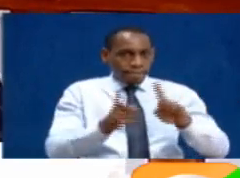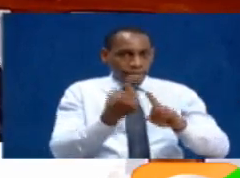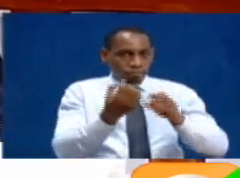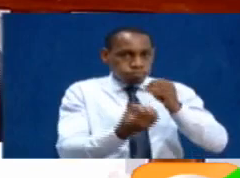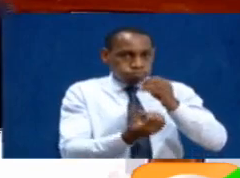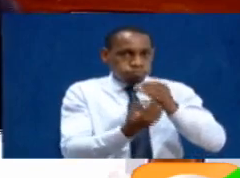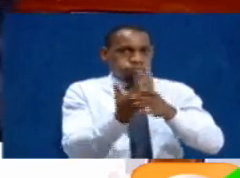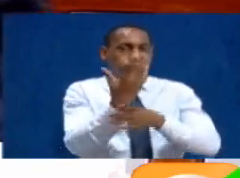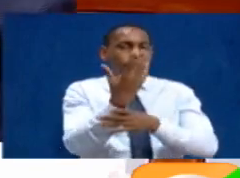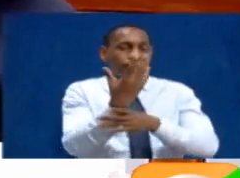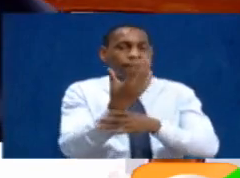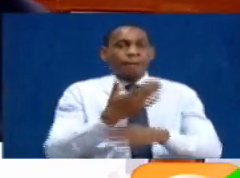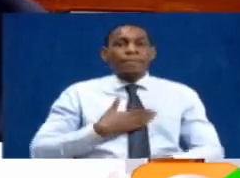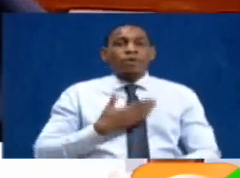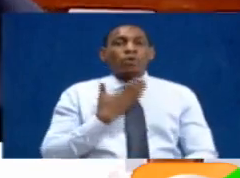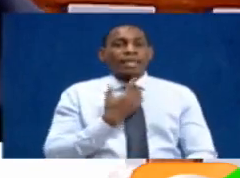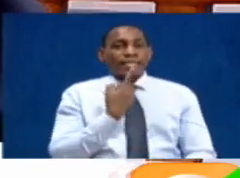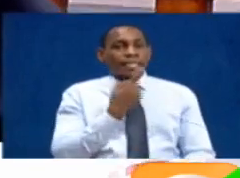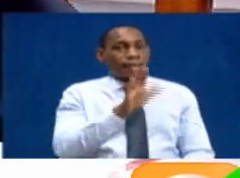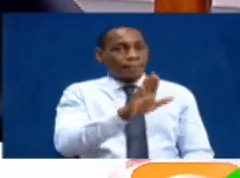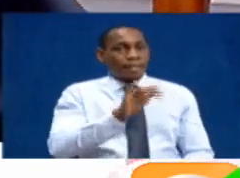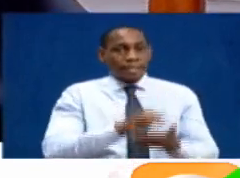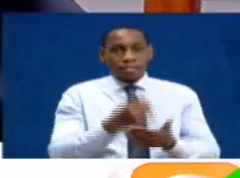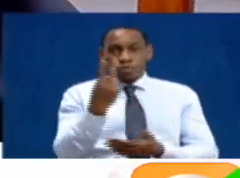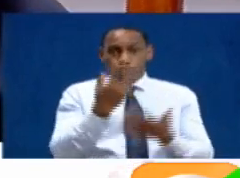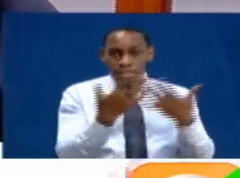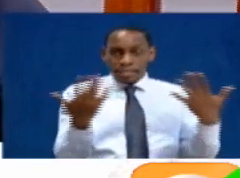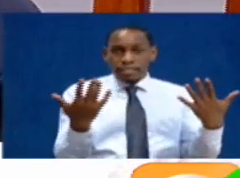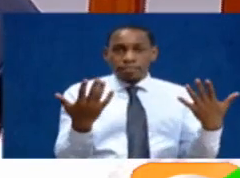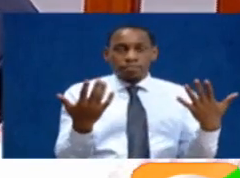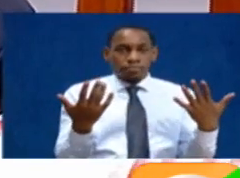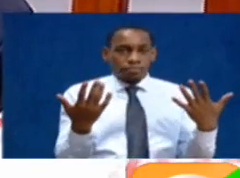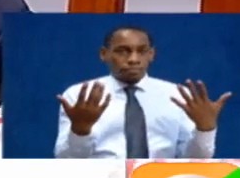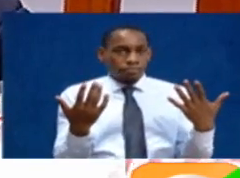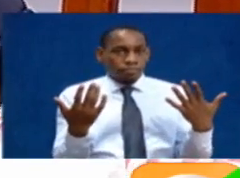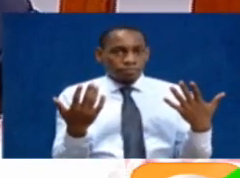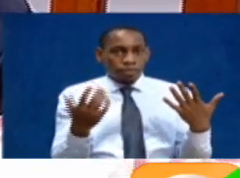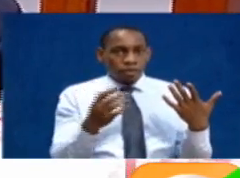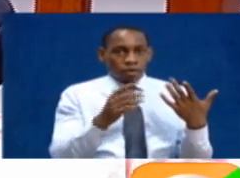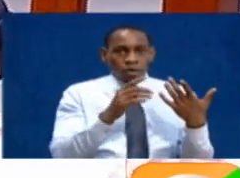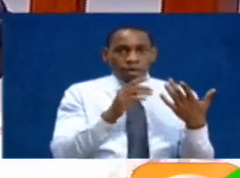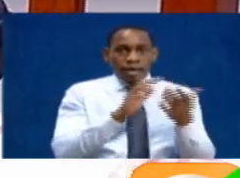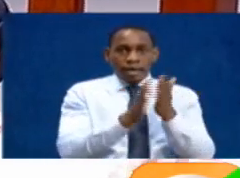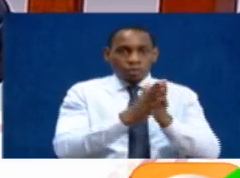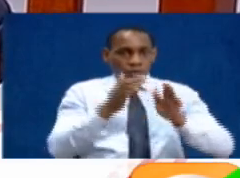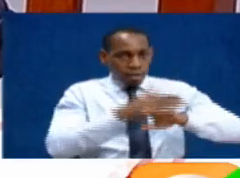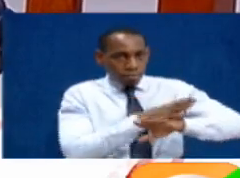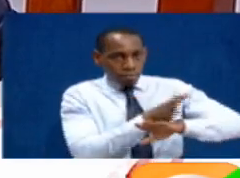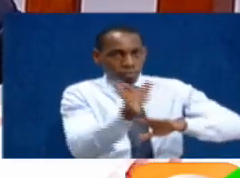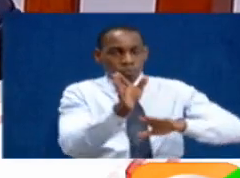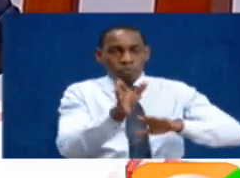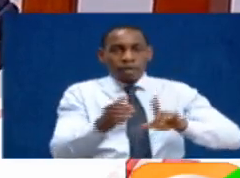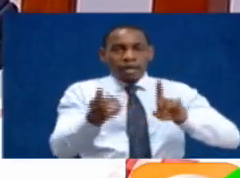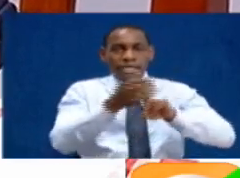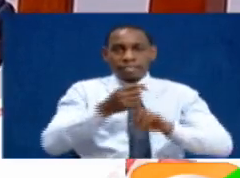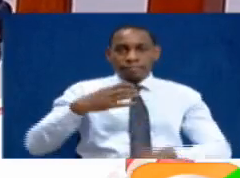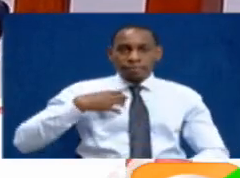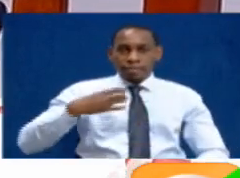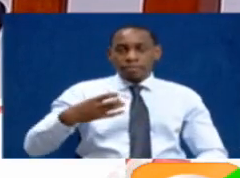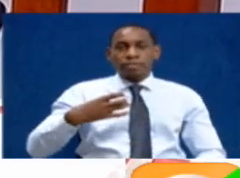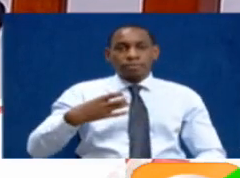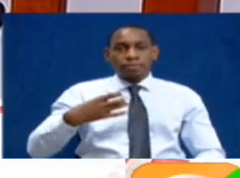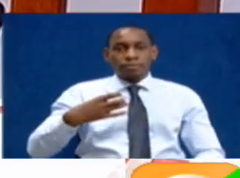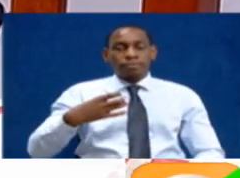you know? Because let me tell you, Jeff, there are two things. There is no shortcut to riches. You can take it or leave